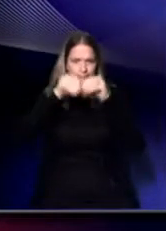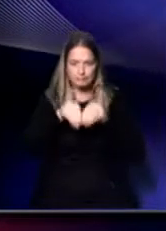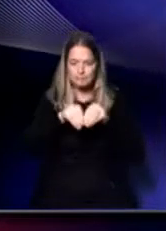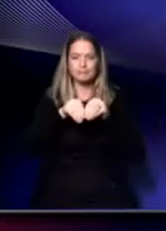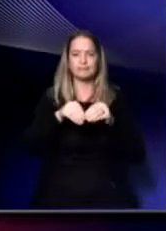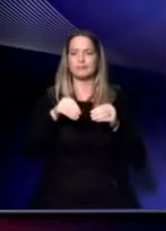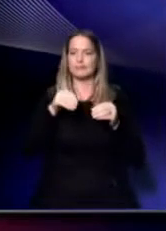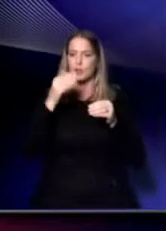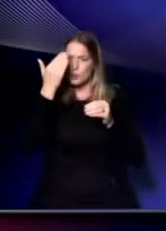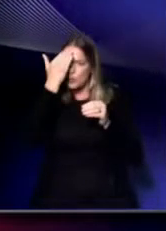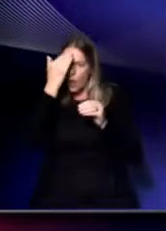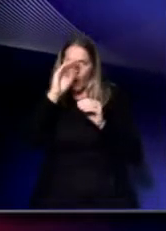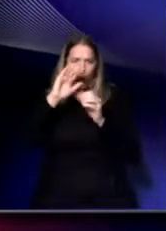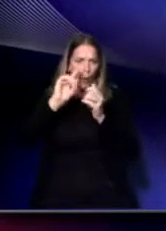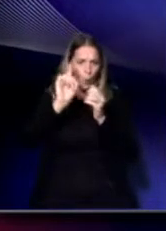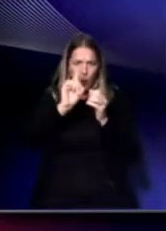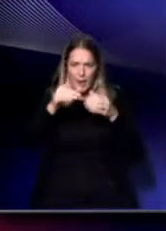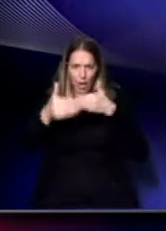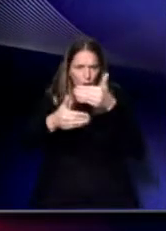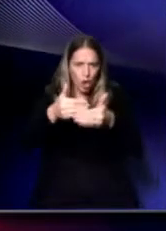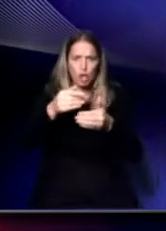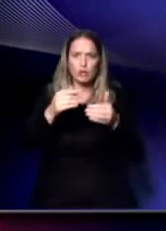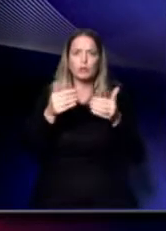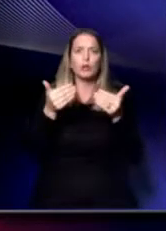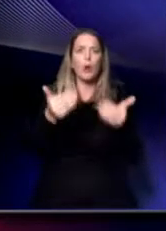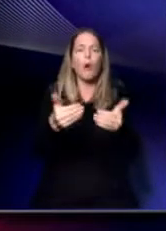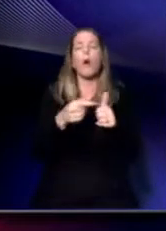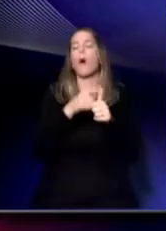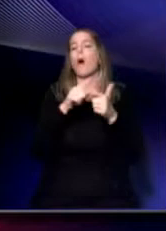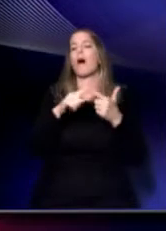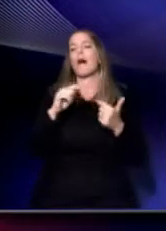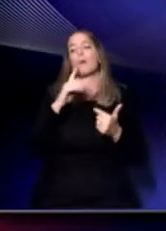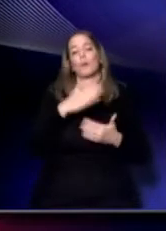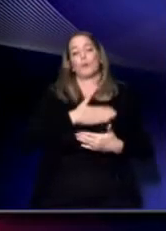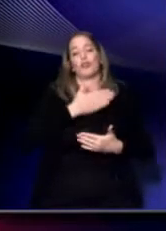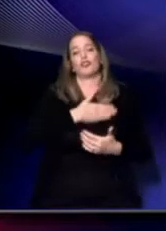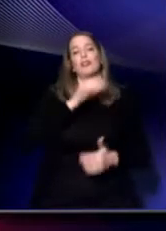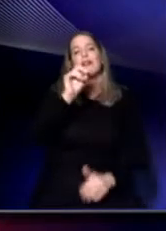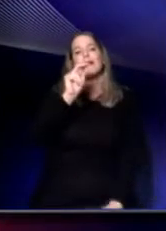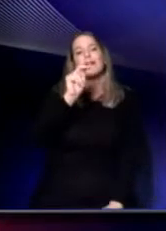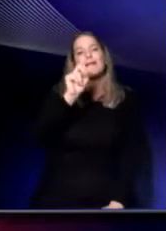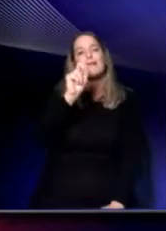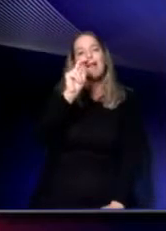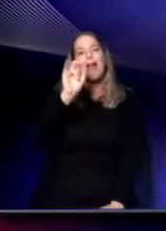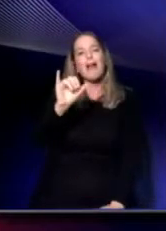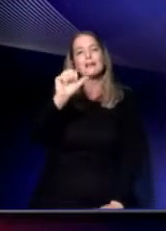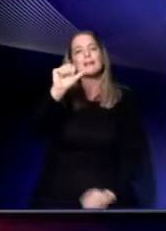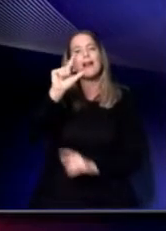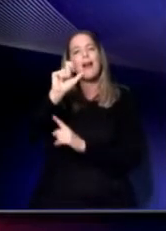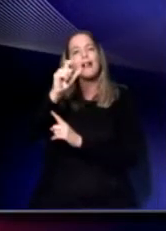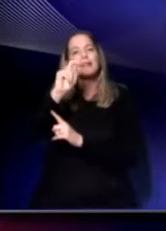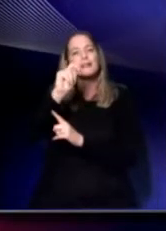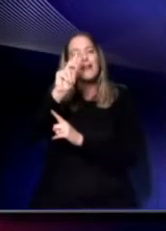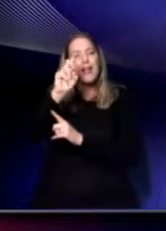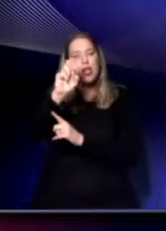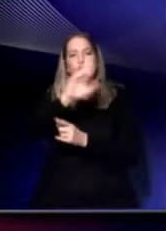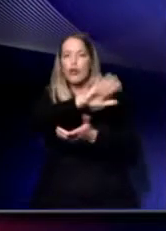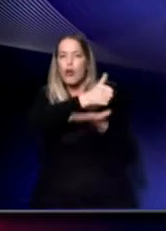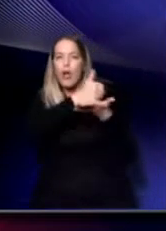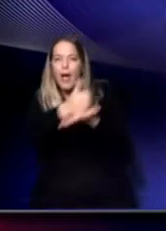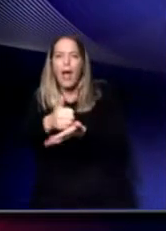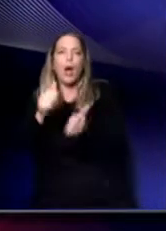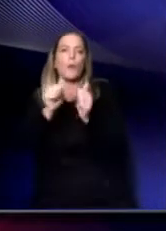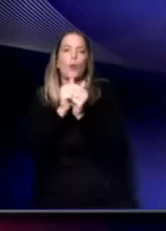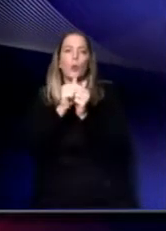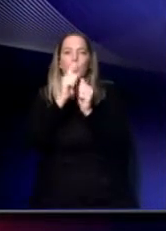help and her the strategic planning that she and all the board has done. And